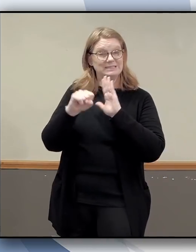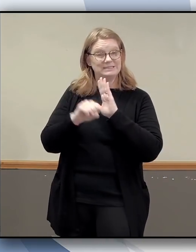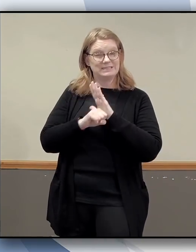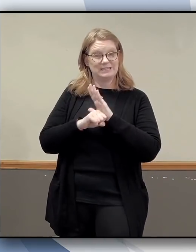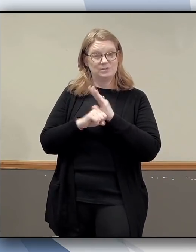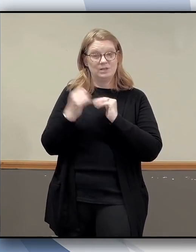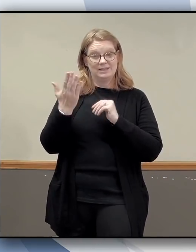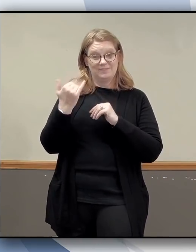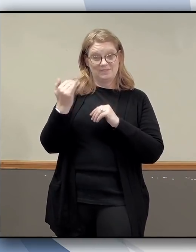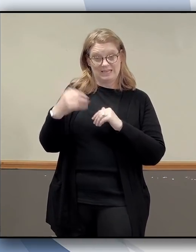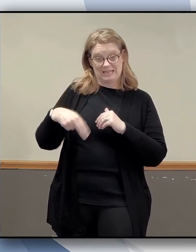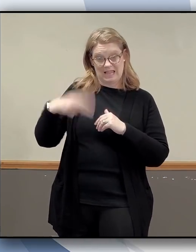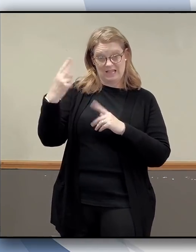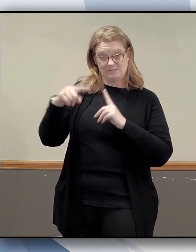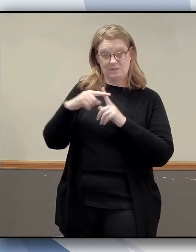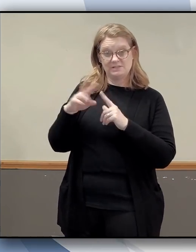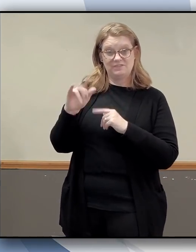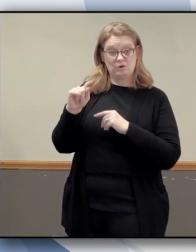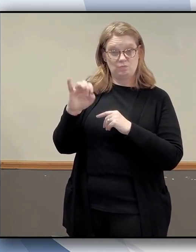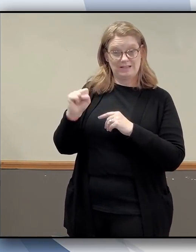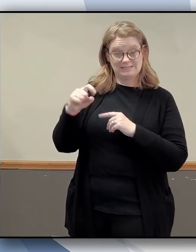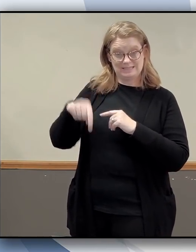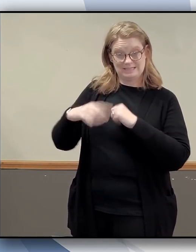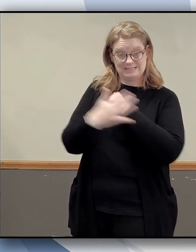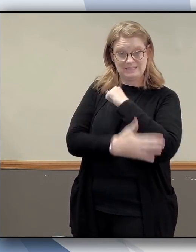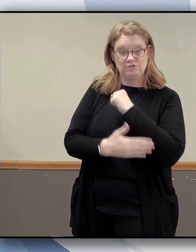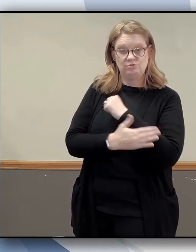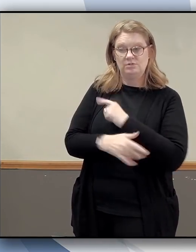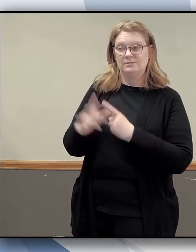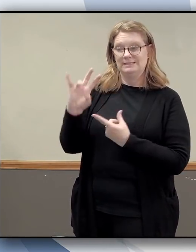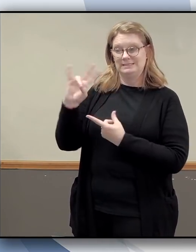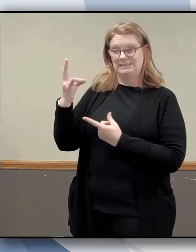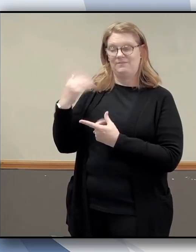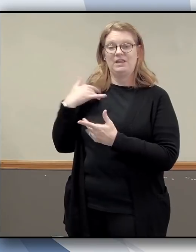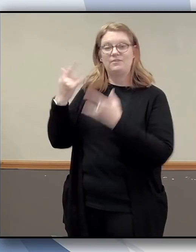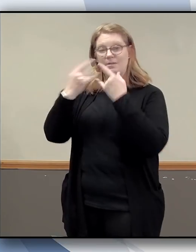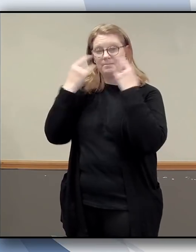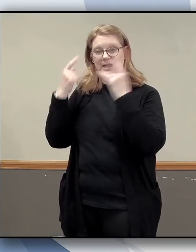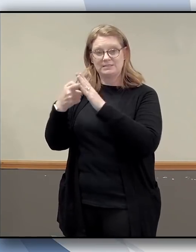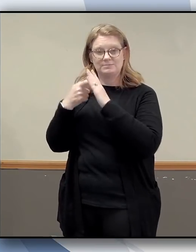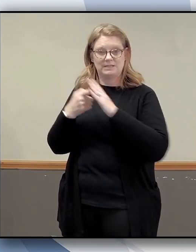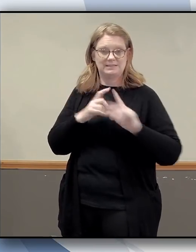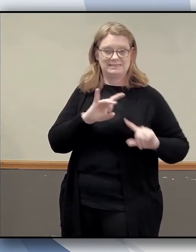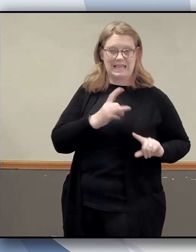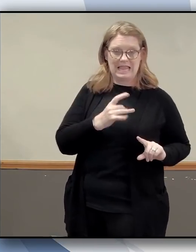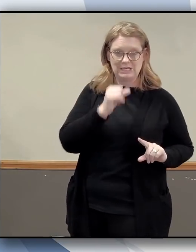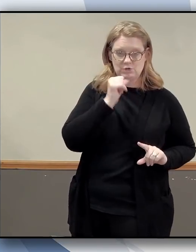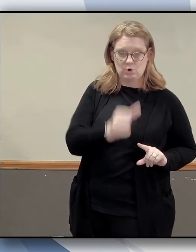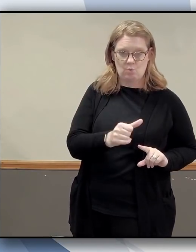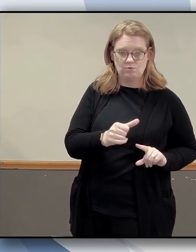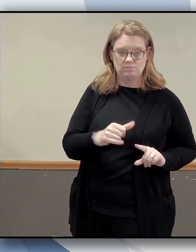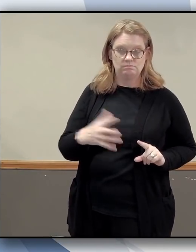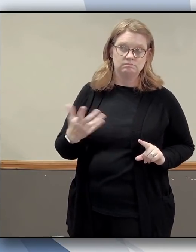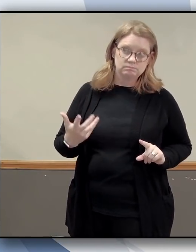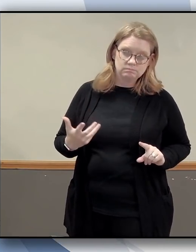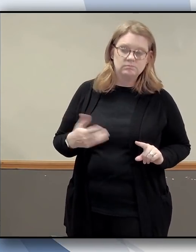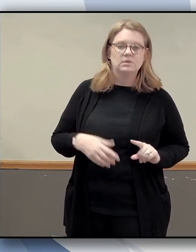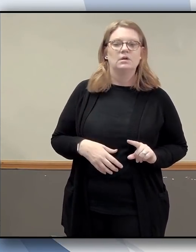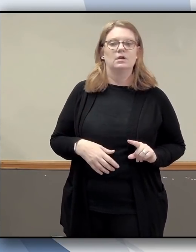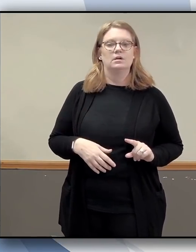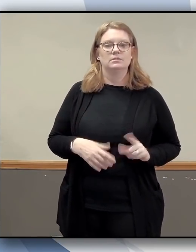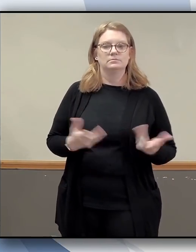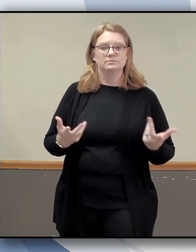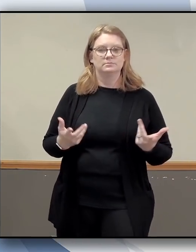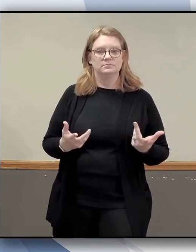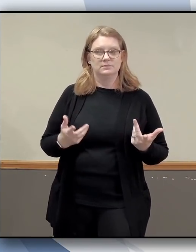highest positivity rates in the country right now, 7 of them have mask mandates, 8 of them don't. And so again, even if you look at that data, there's